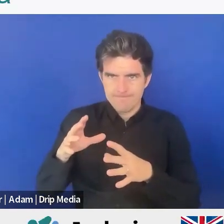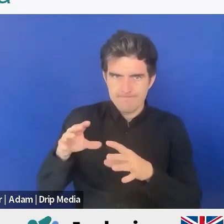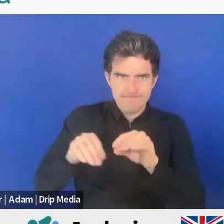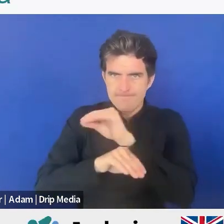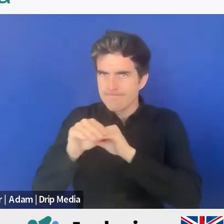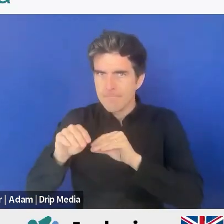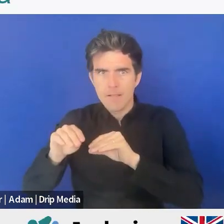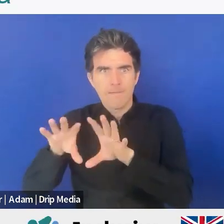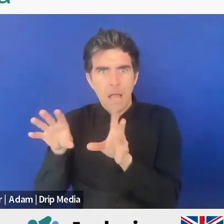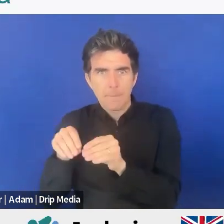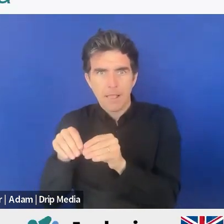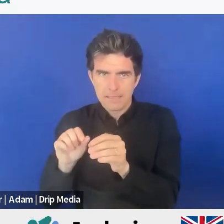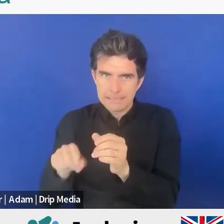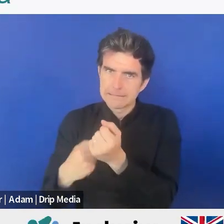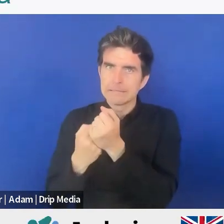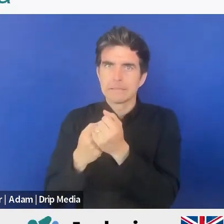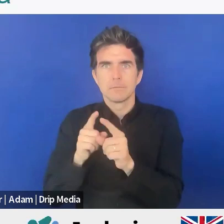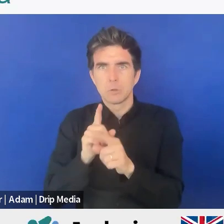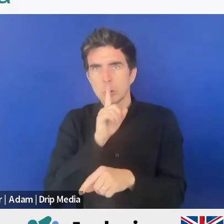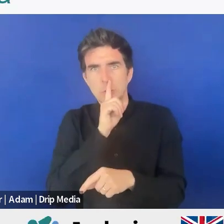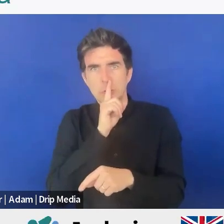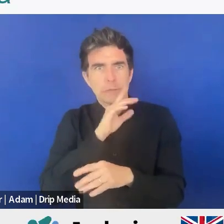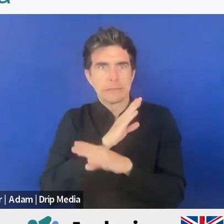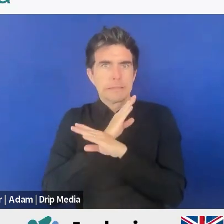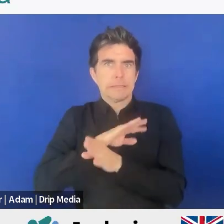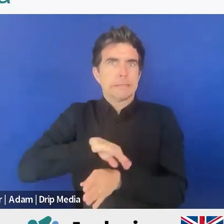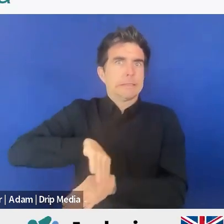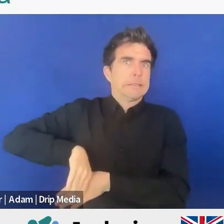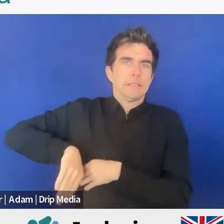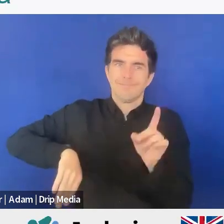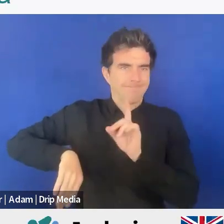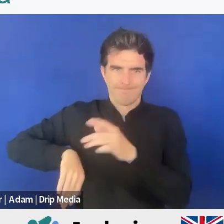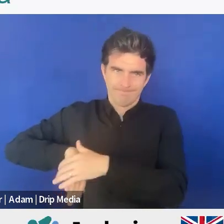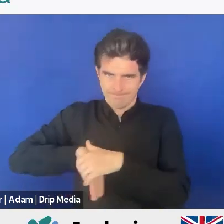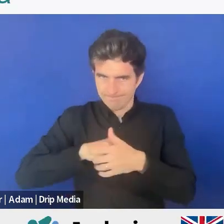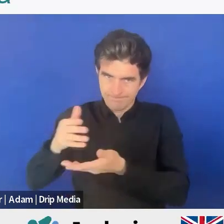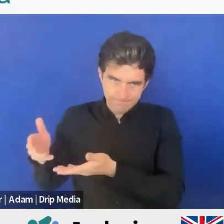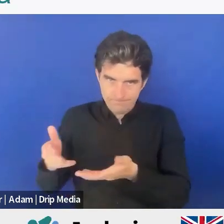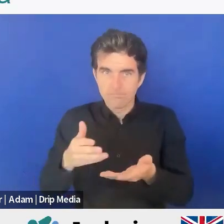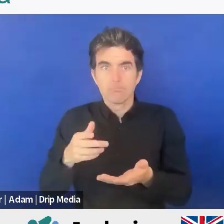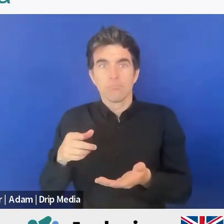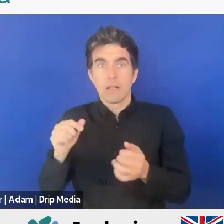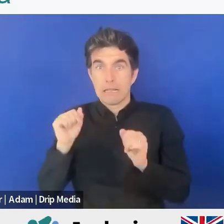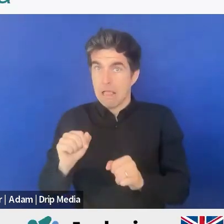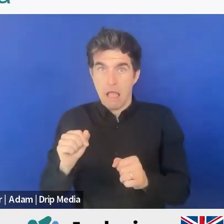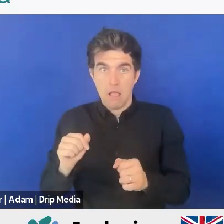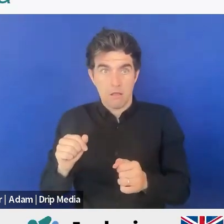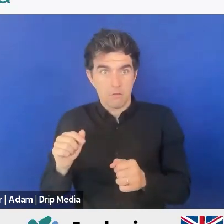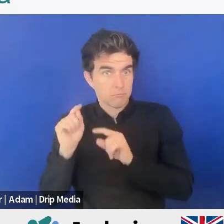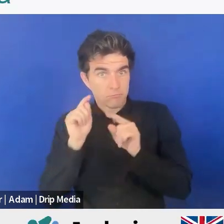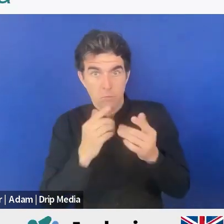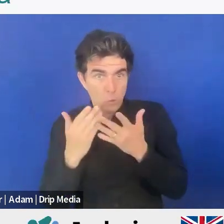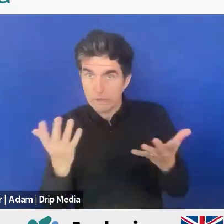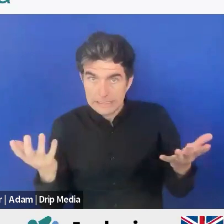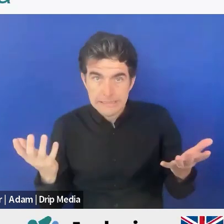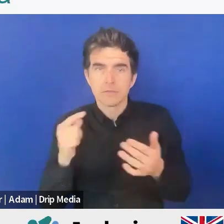school. Maybe we will stay with you for the next question as well, Pramila. And if you can just perhaps tell us